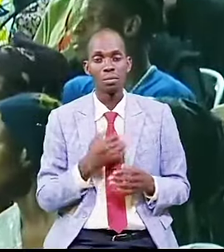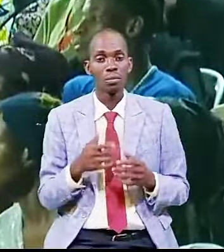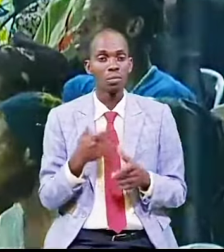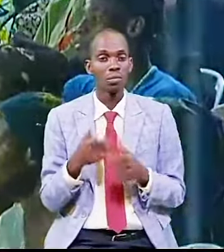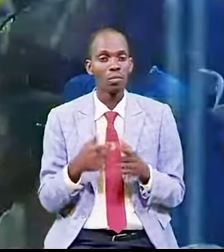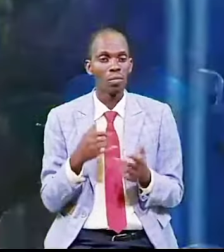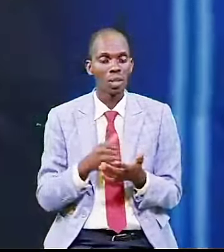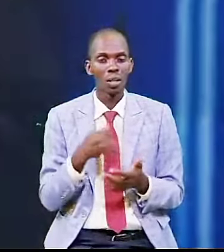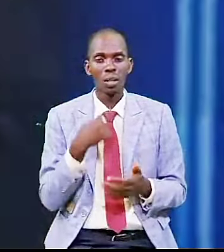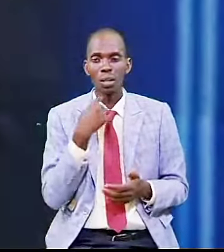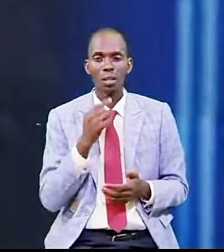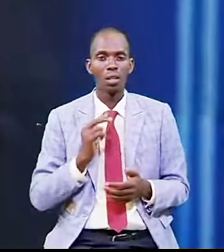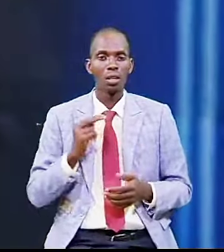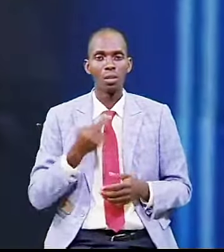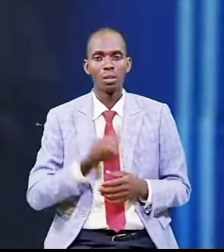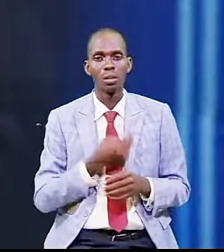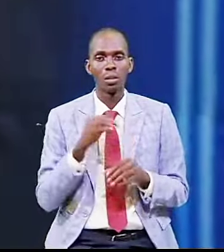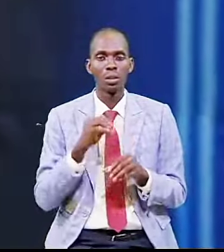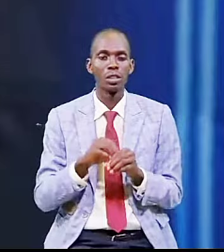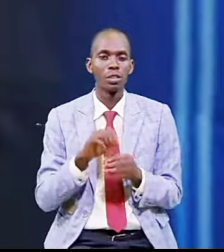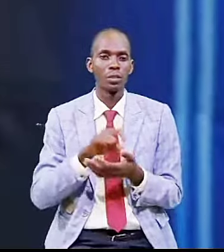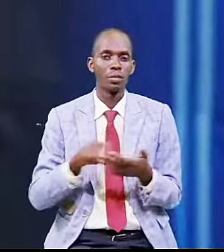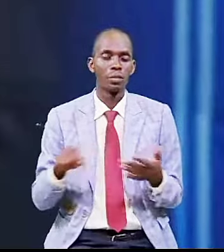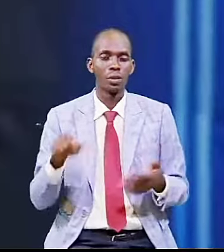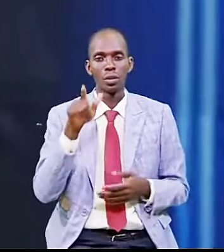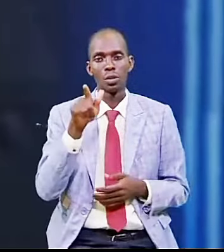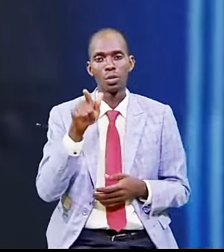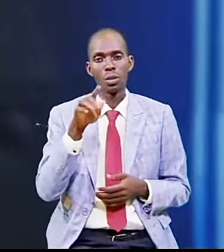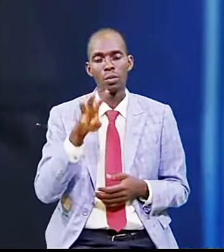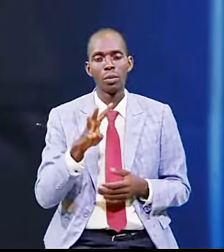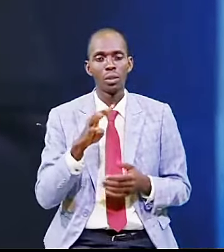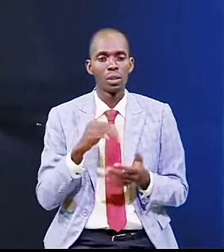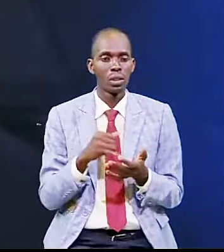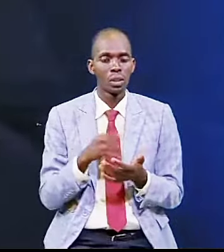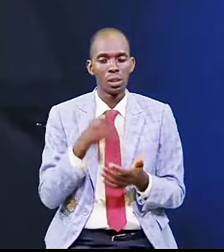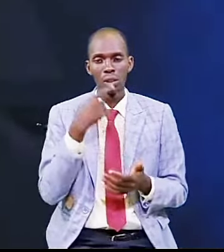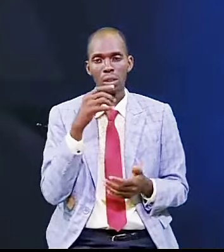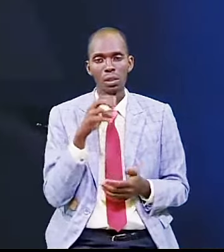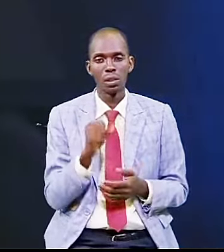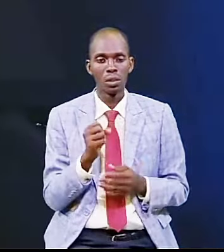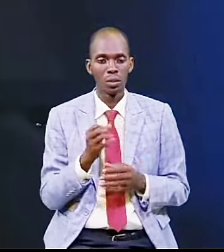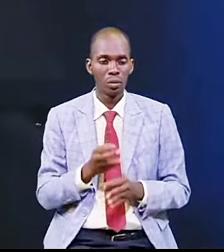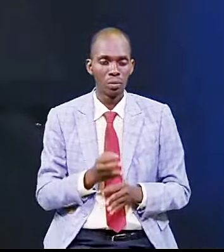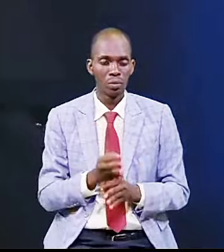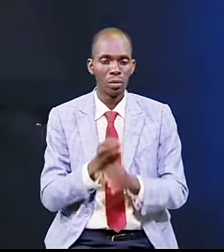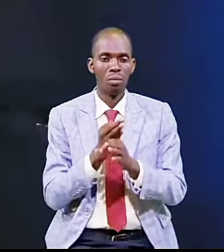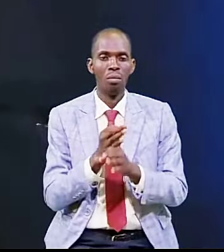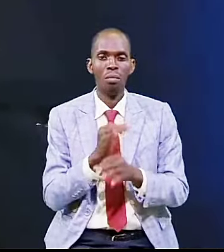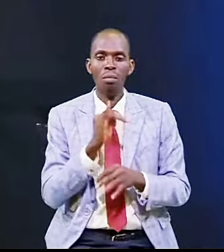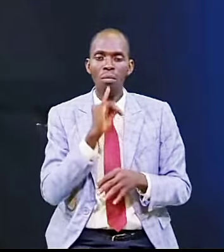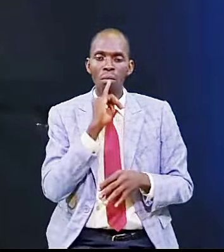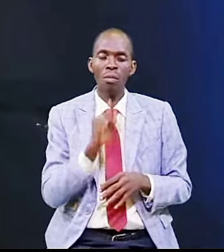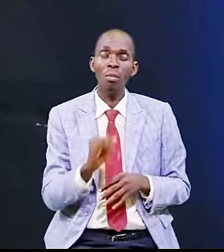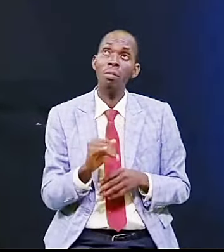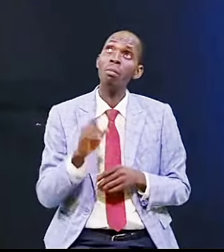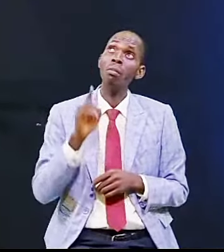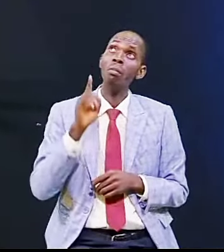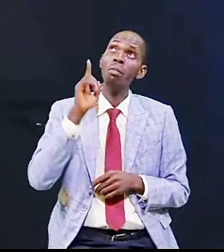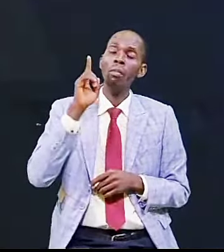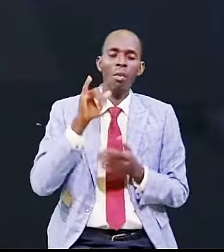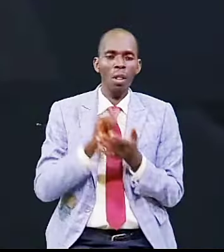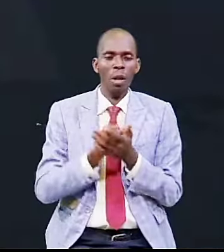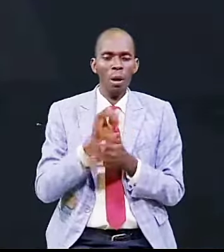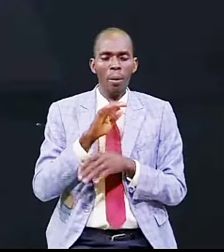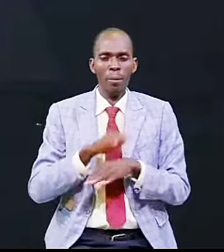us in verse 24, he says, faithful is he that calleth you, who